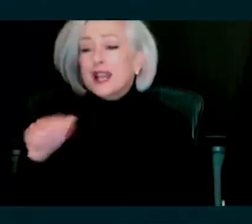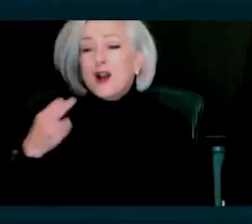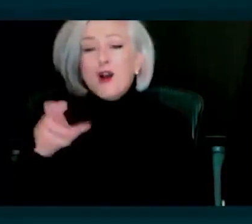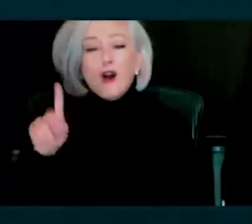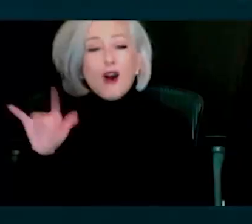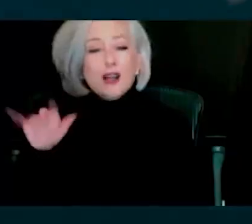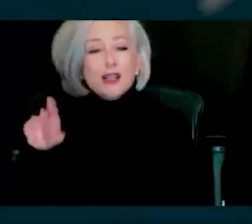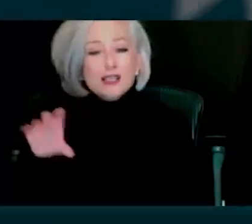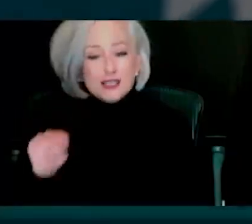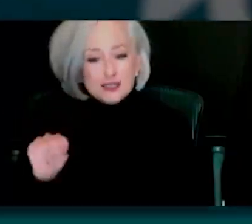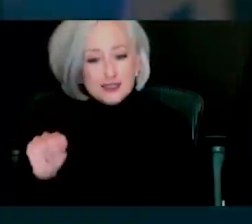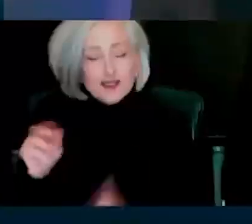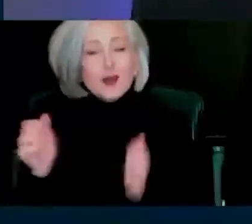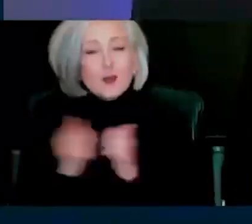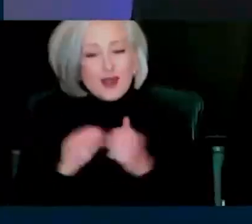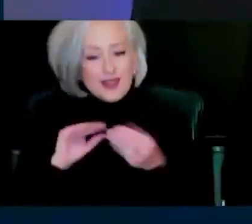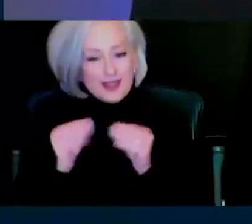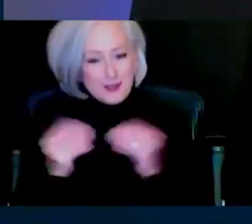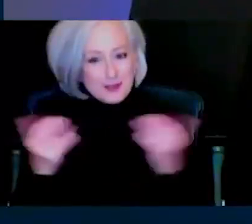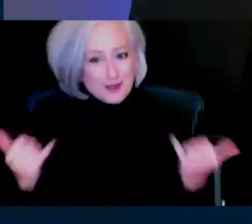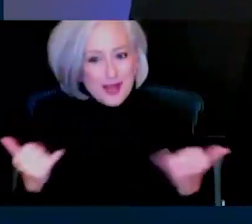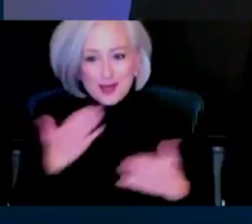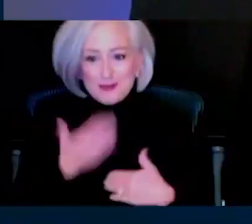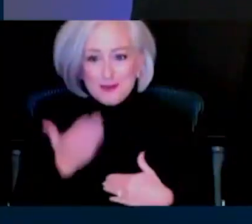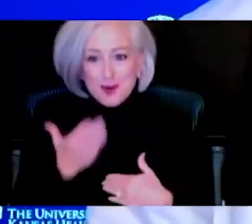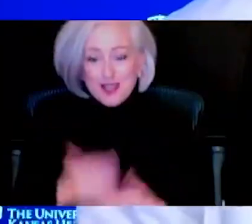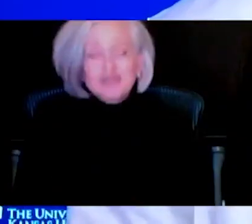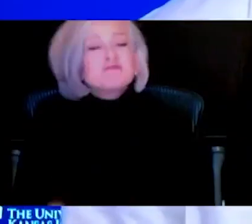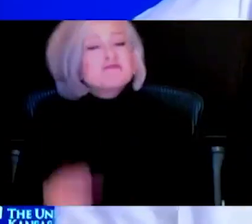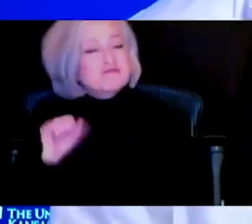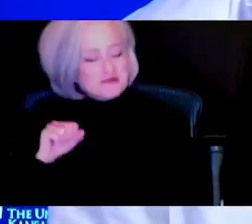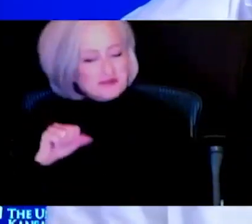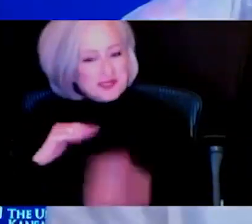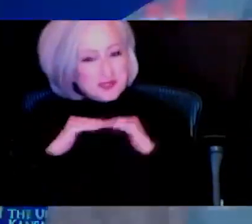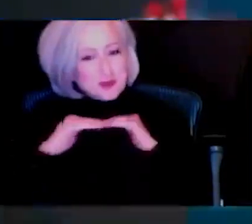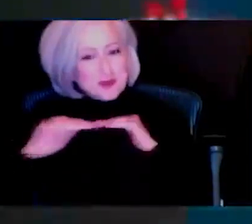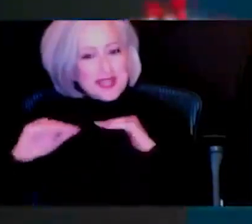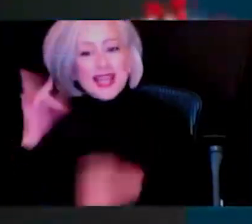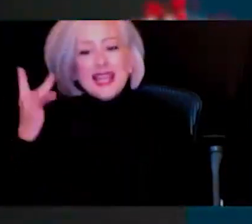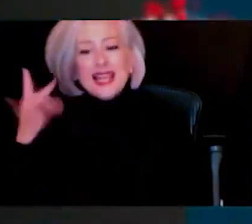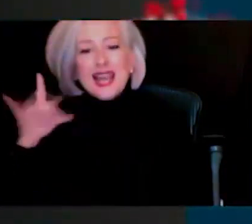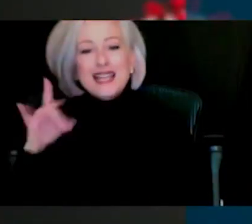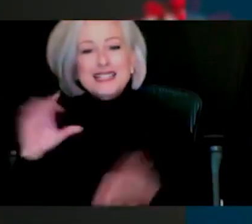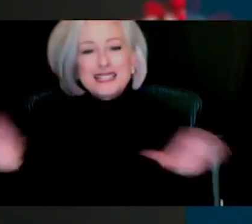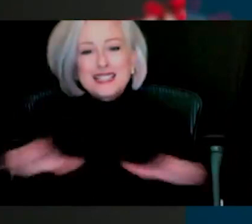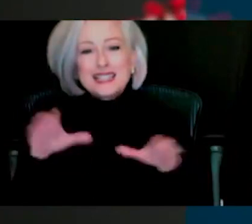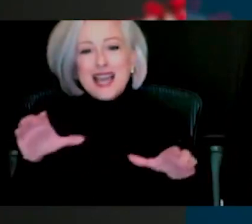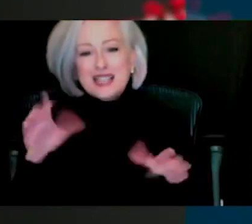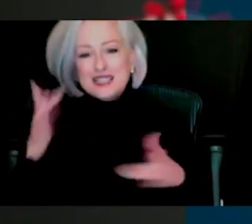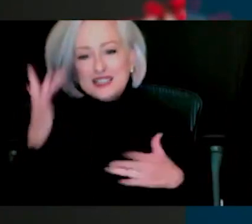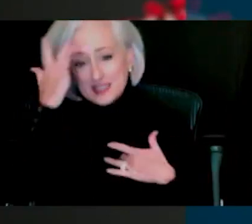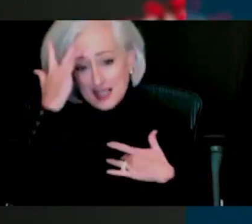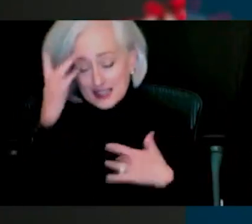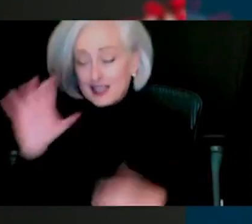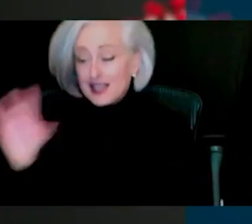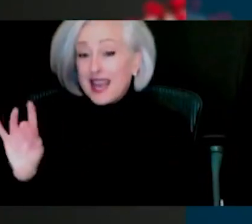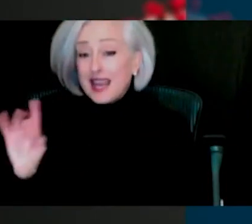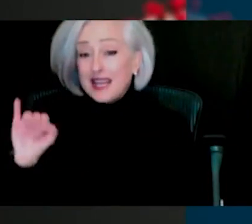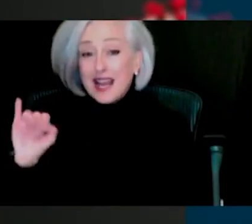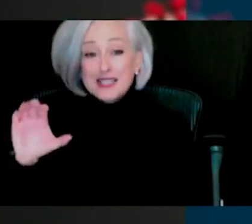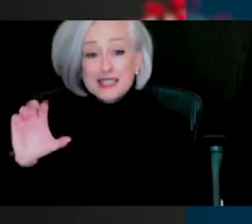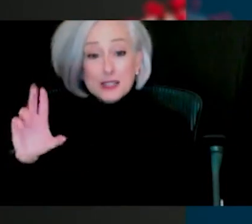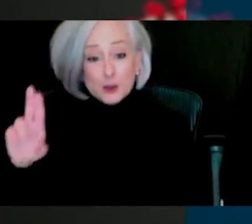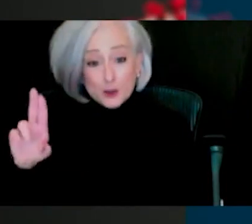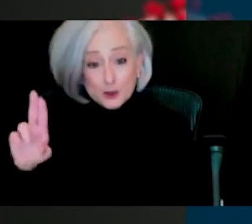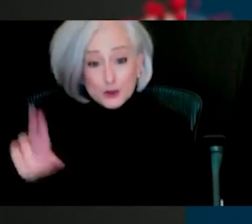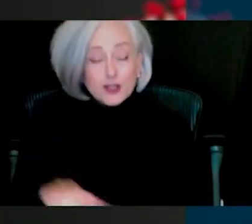Good morning to you. Yeah, hi. Hi. Yeah, we're holding steady. 18 active infections with 8 in the ICU, and 3 of those on the ventilator.